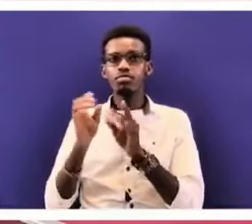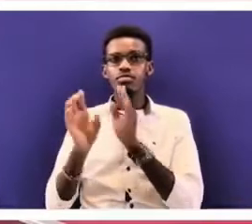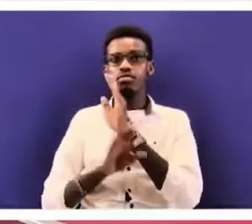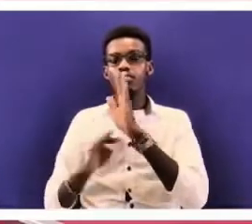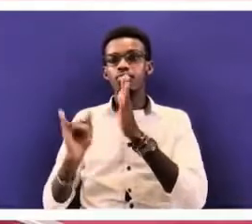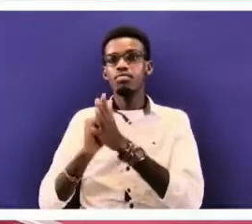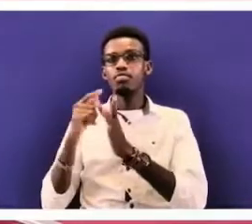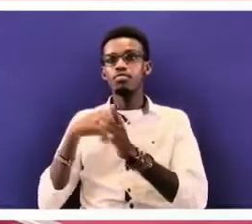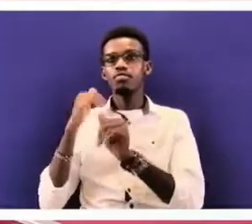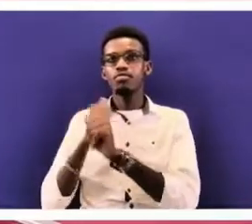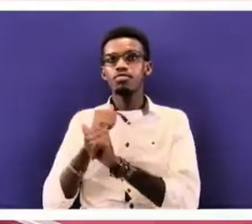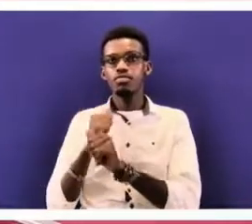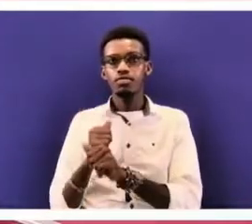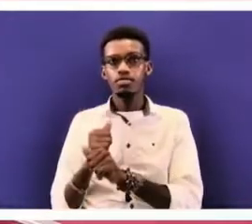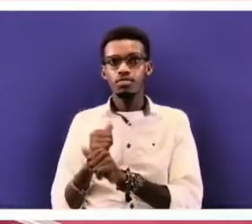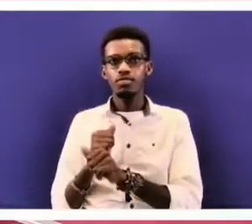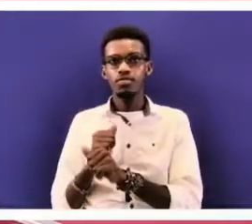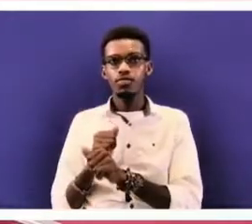do.